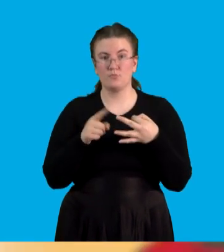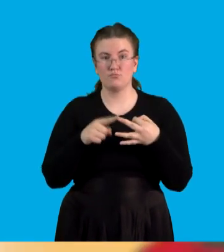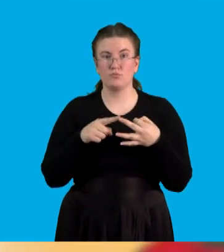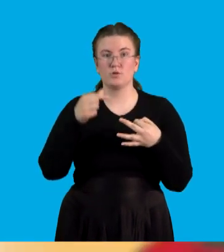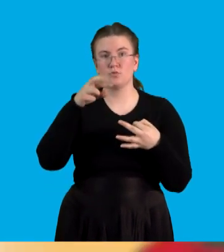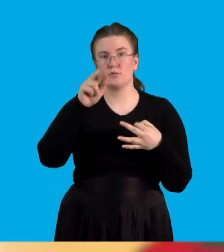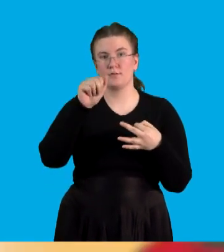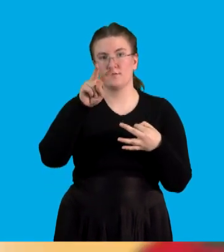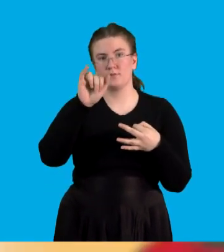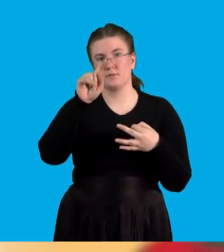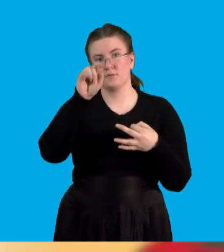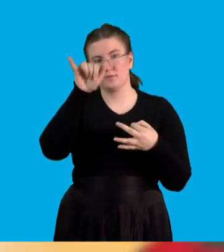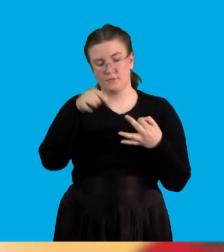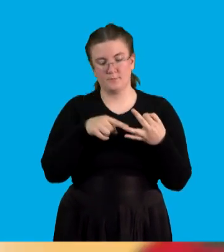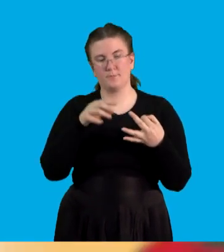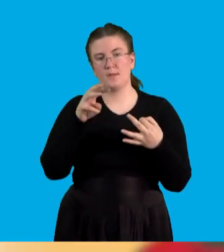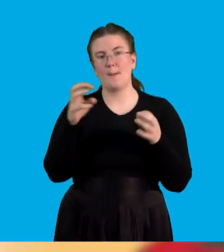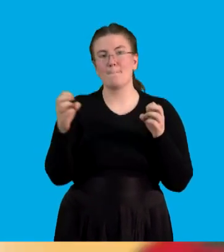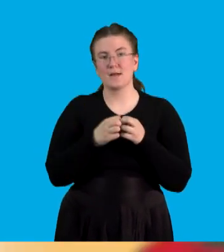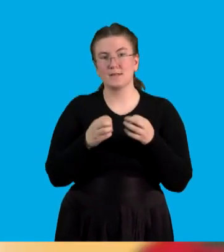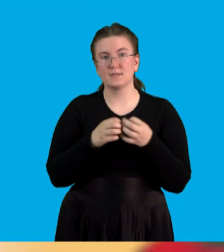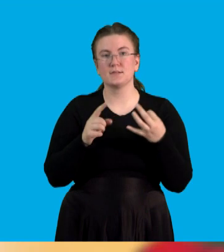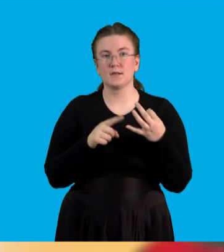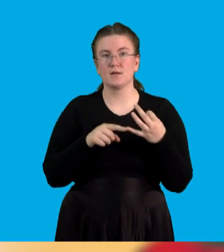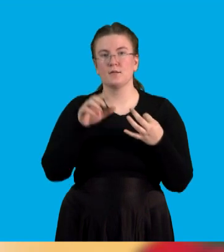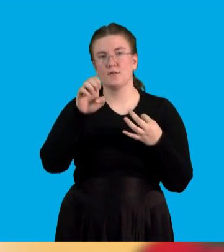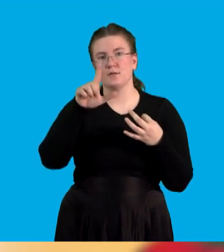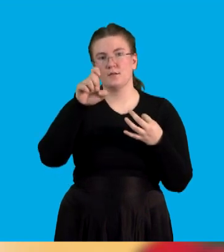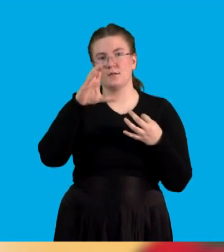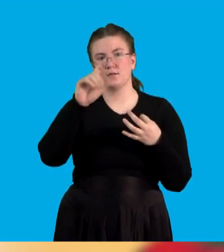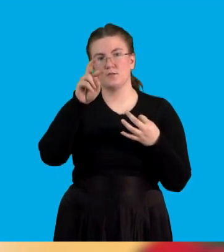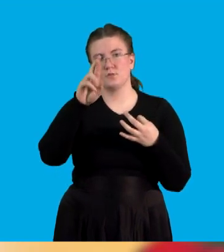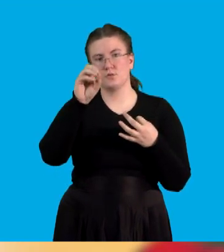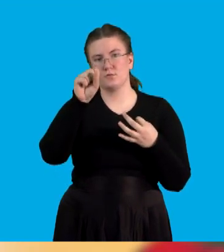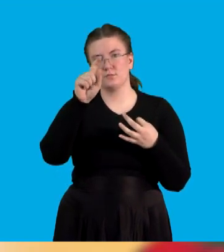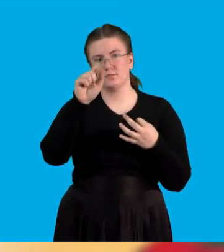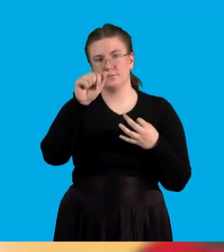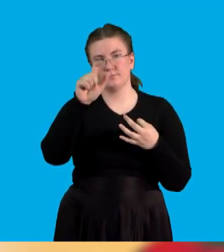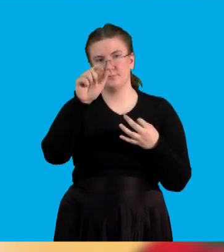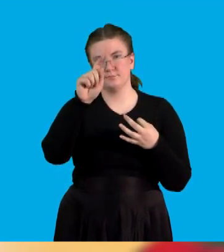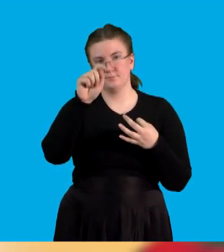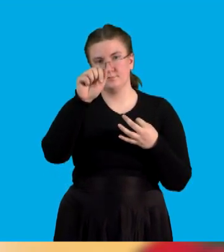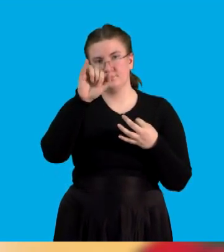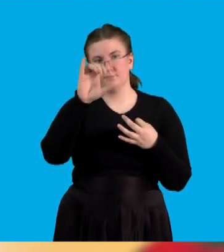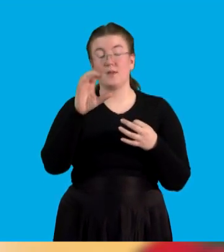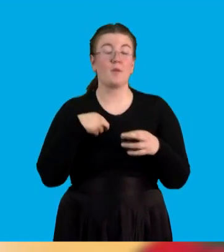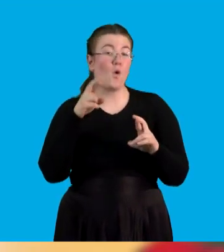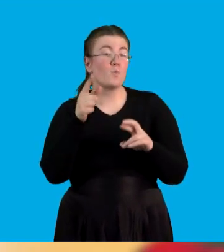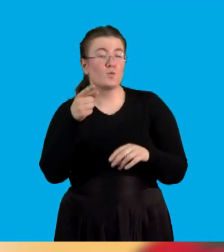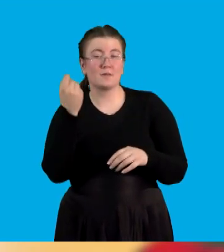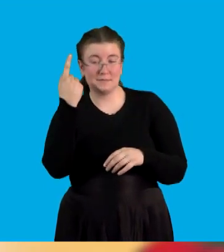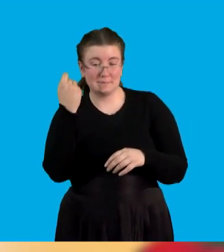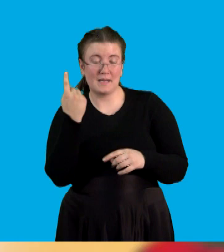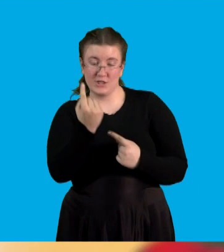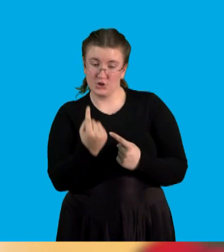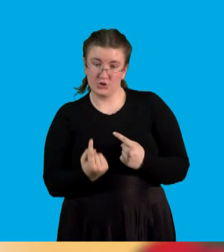of non-contact forces. We have the gravitational force, we have the magnetic force, and then lastly we have the electrostatic force. And I hope